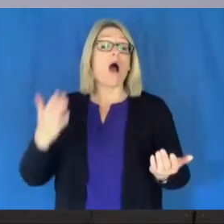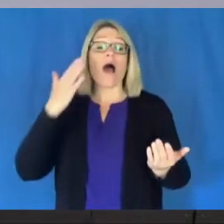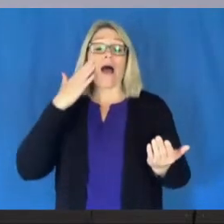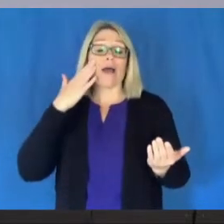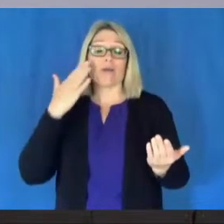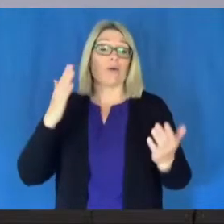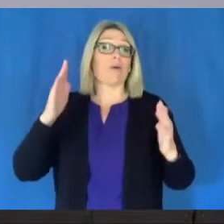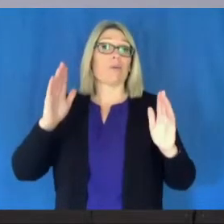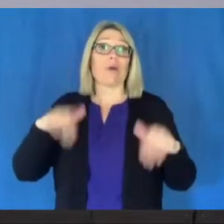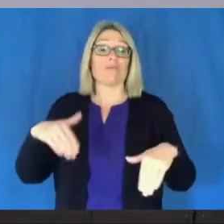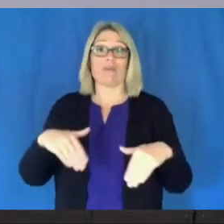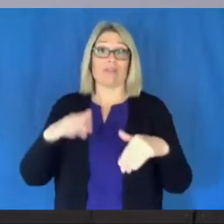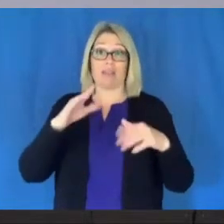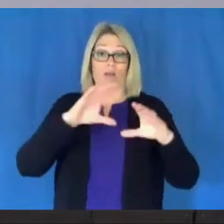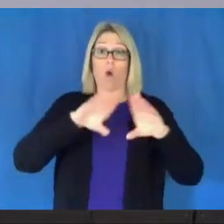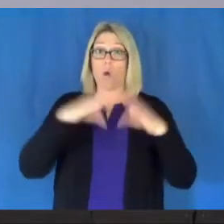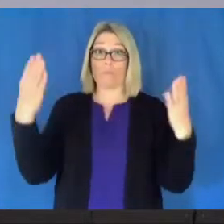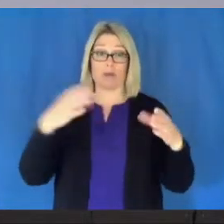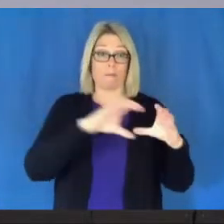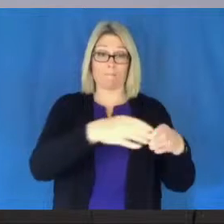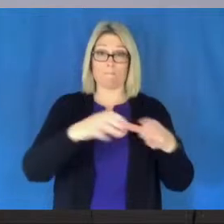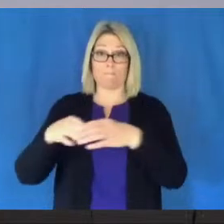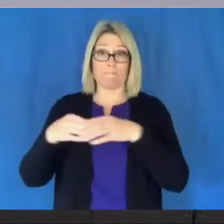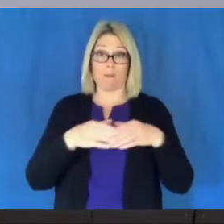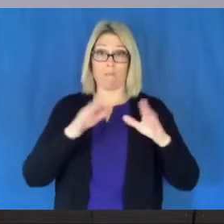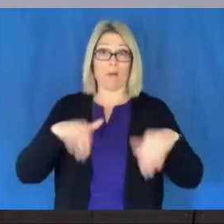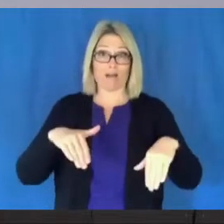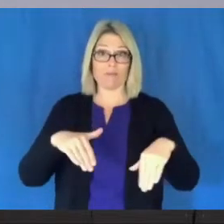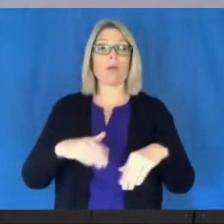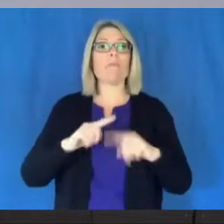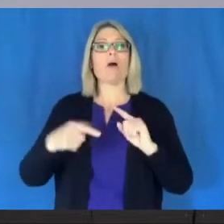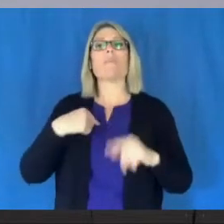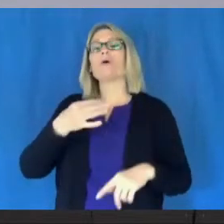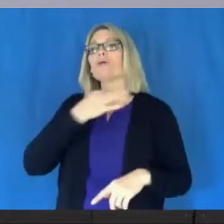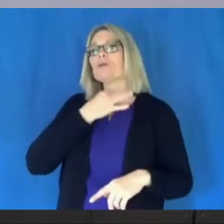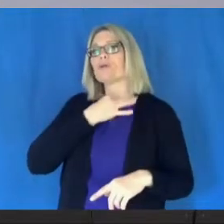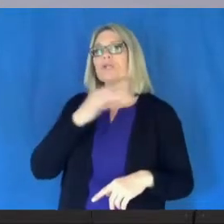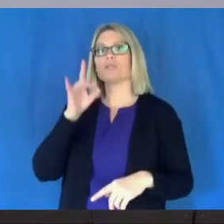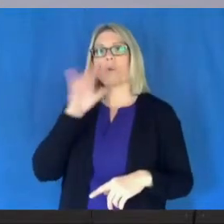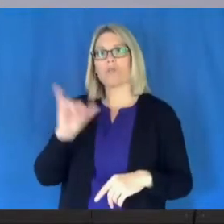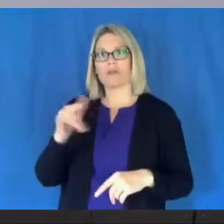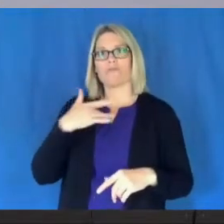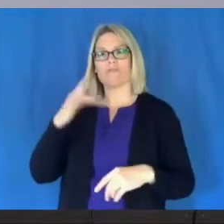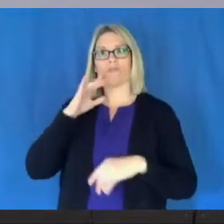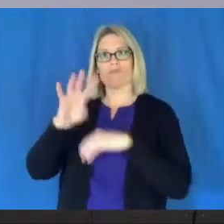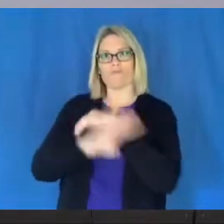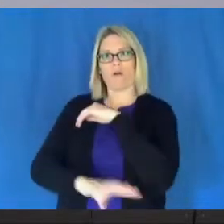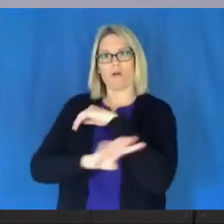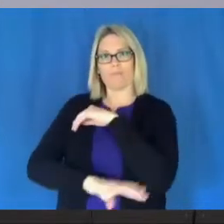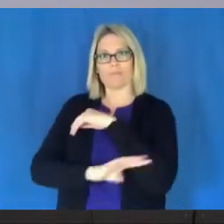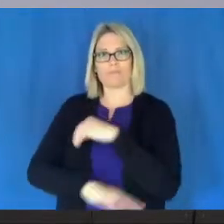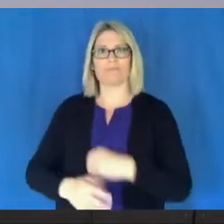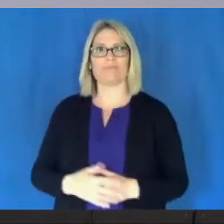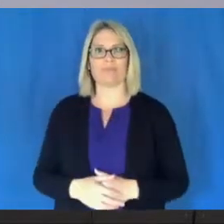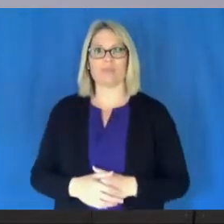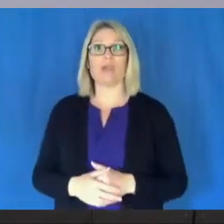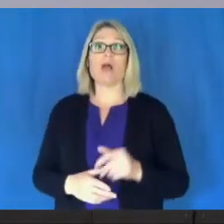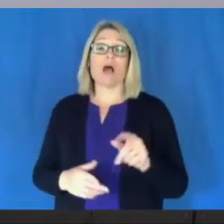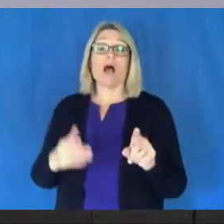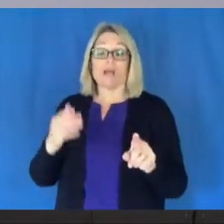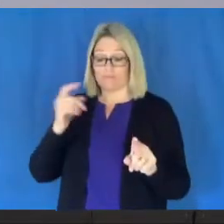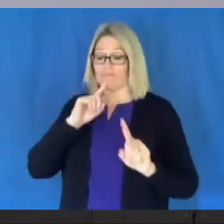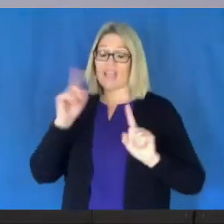reached the bubble yet, but just curious about that, your opinion on that. Yes, and I think we are all looking forward